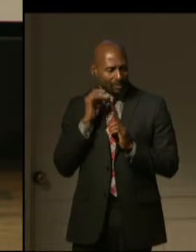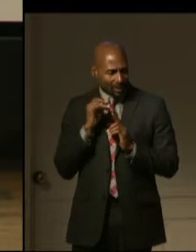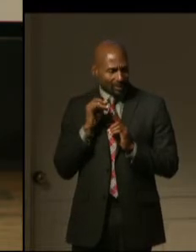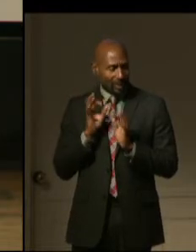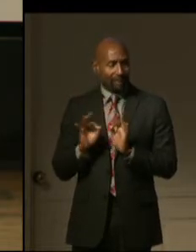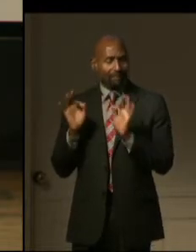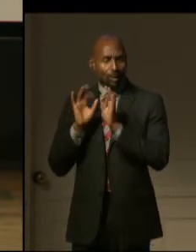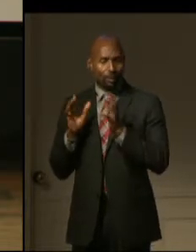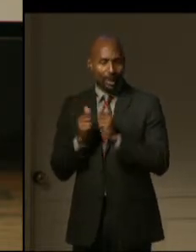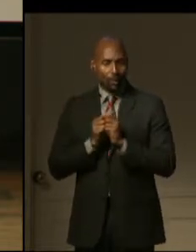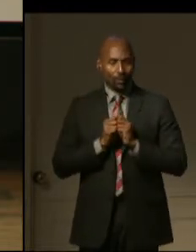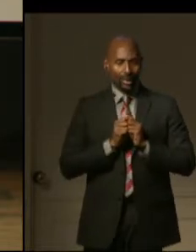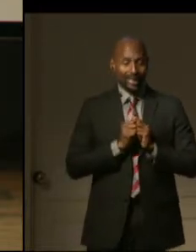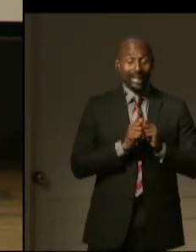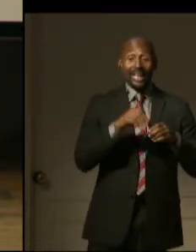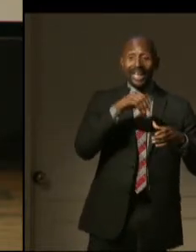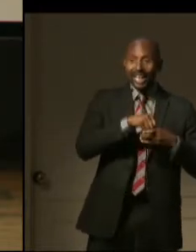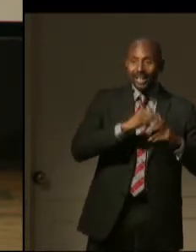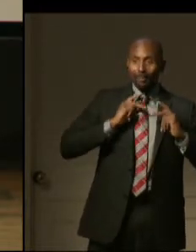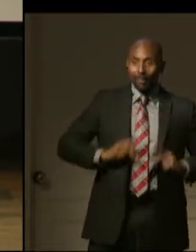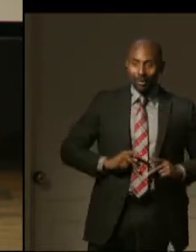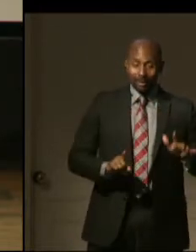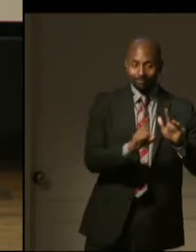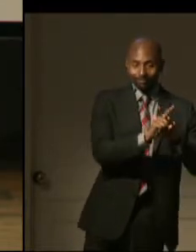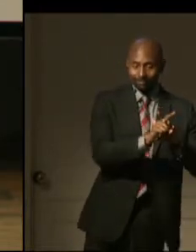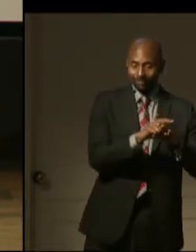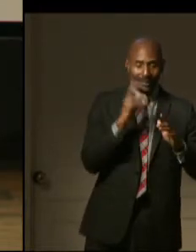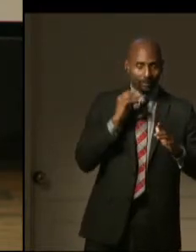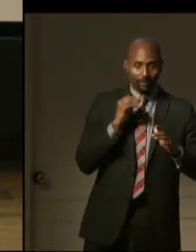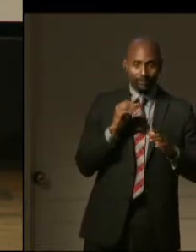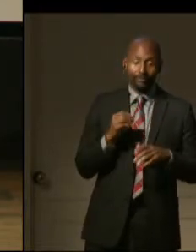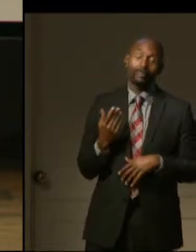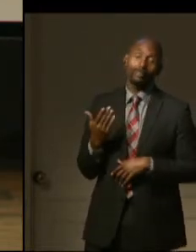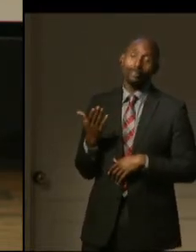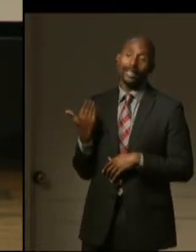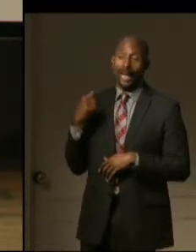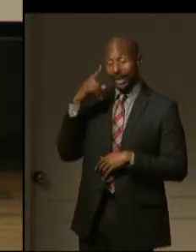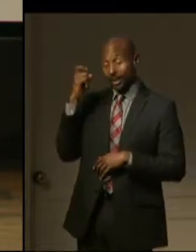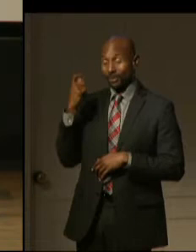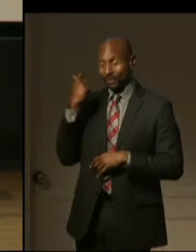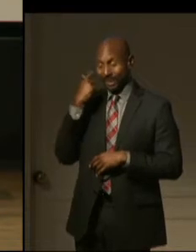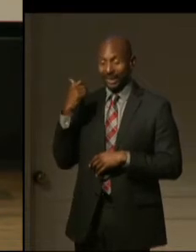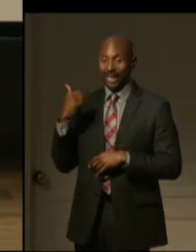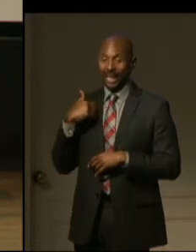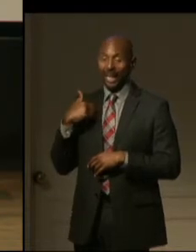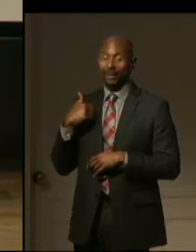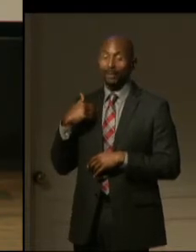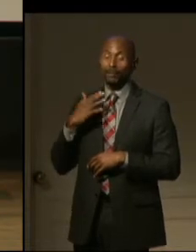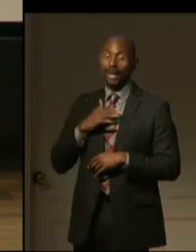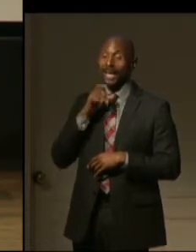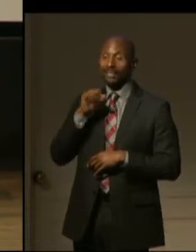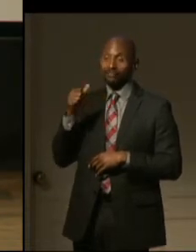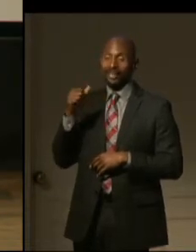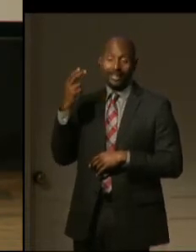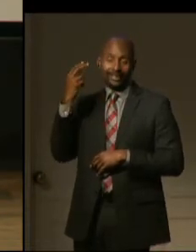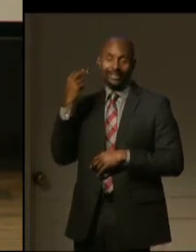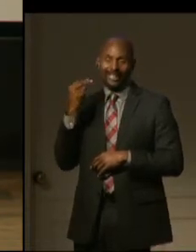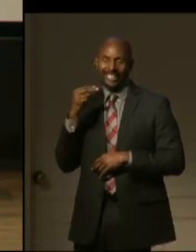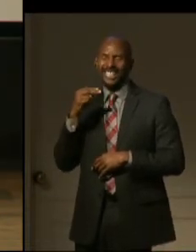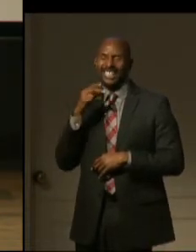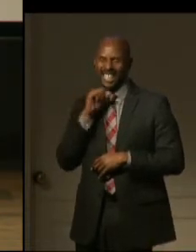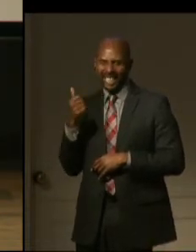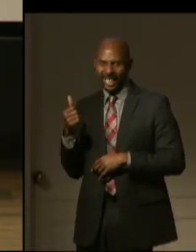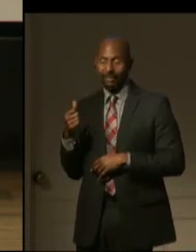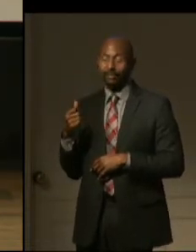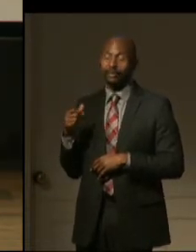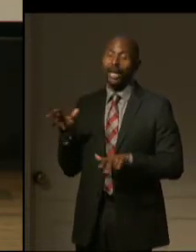in-person. This last summer, I was with a 10-year-old niece hiking in a national park, and she likes art, so I